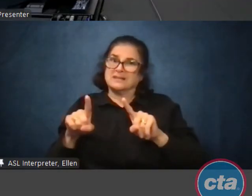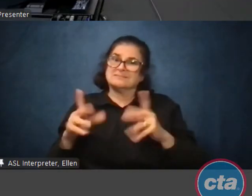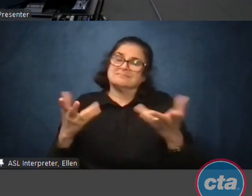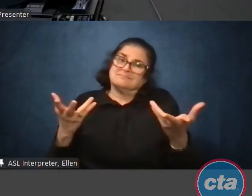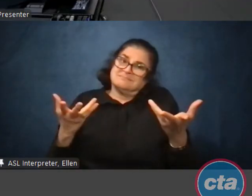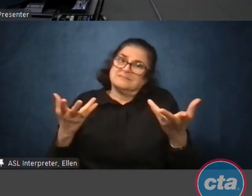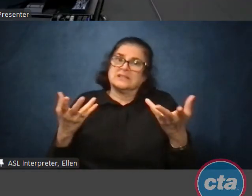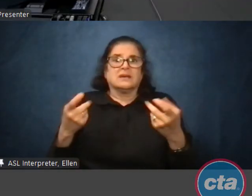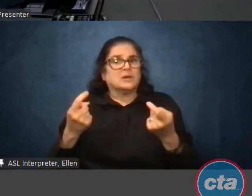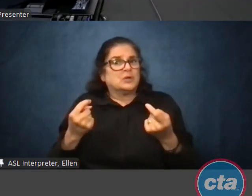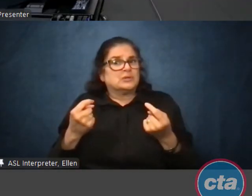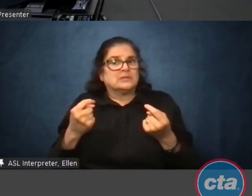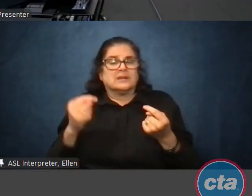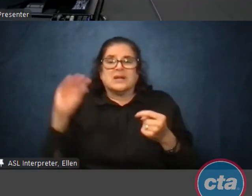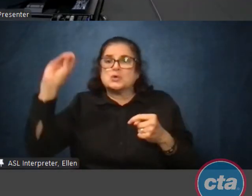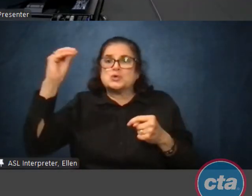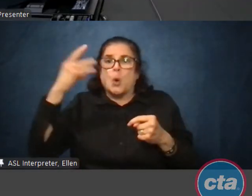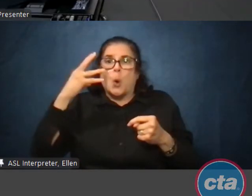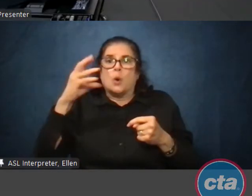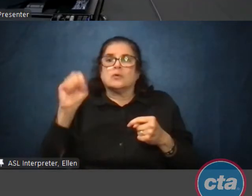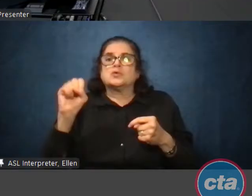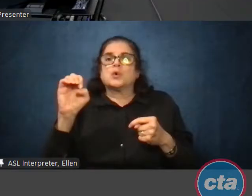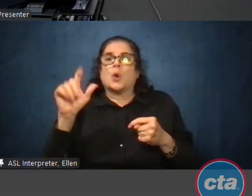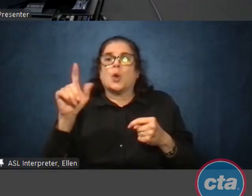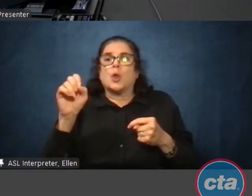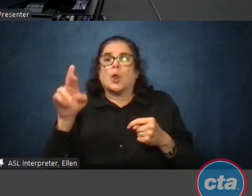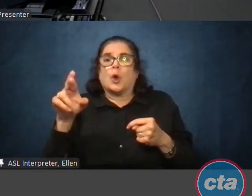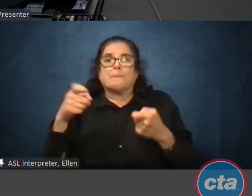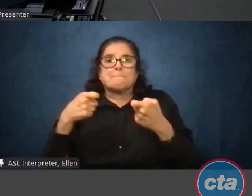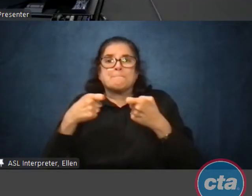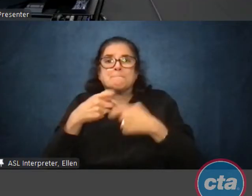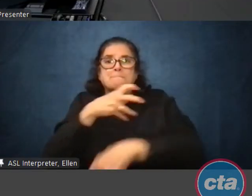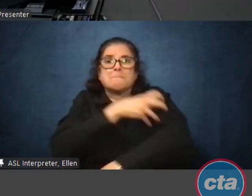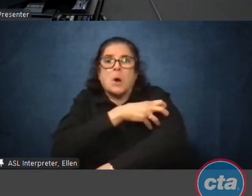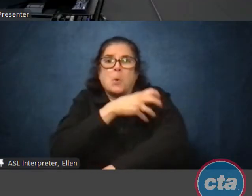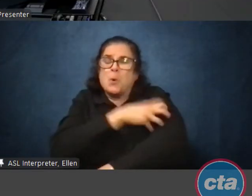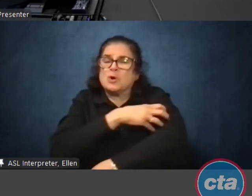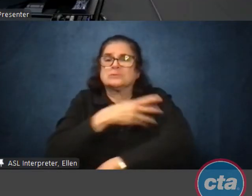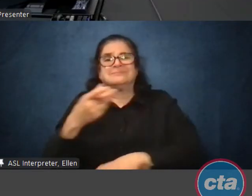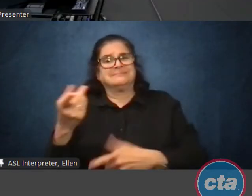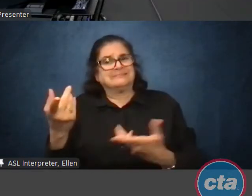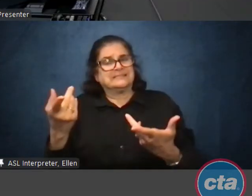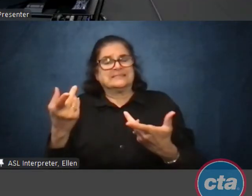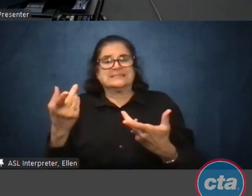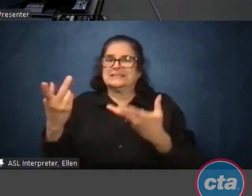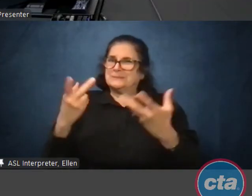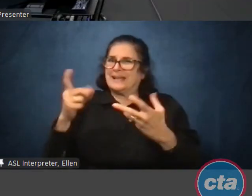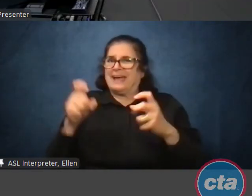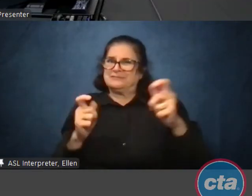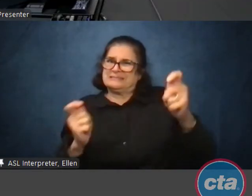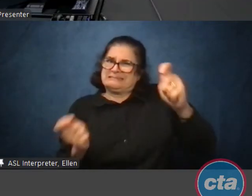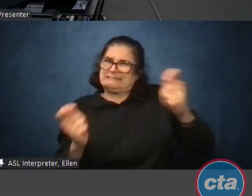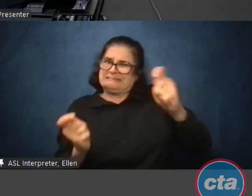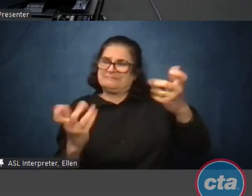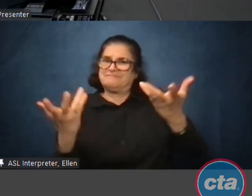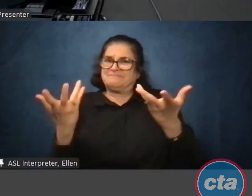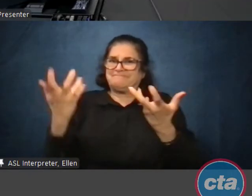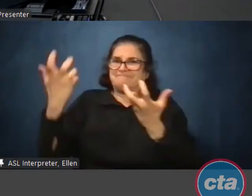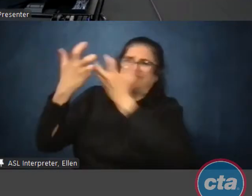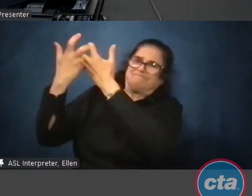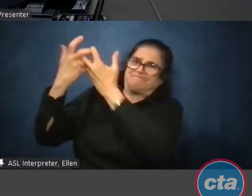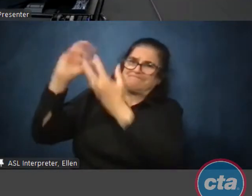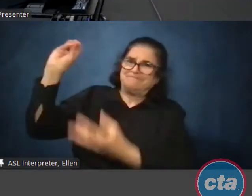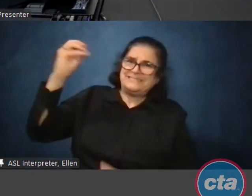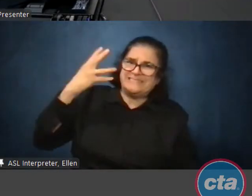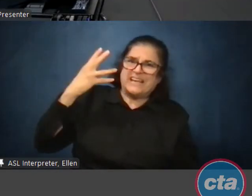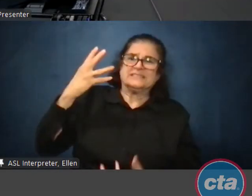done these in-person solar evaluations. So we've completed our draft screen designs, which is really exciting.